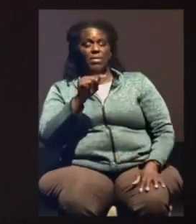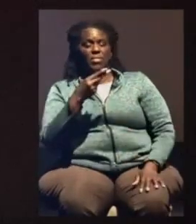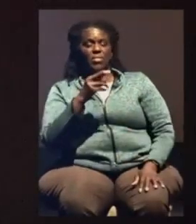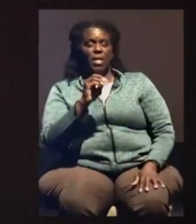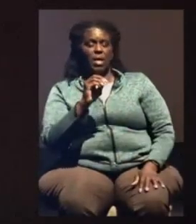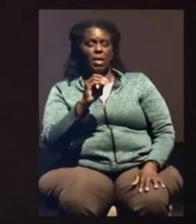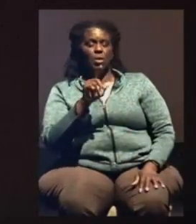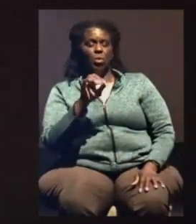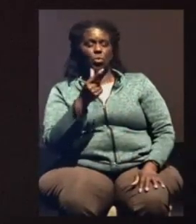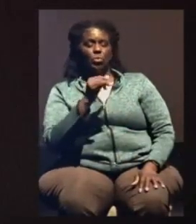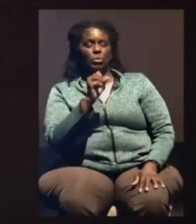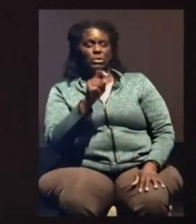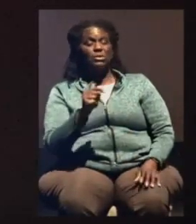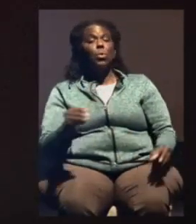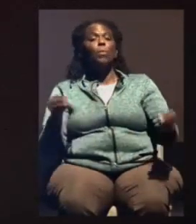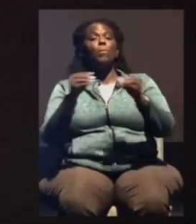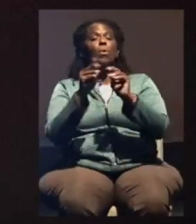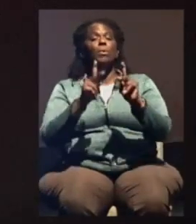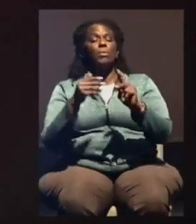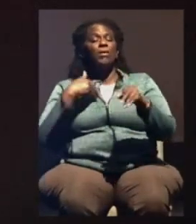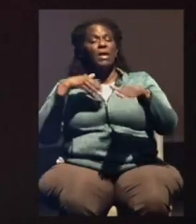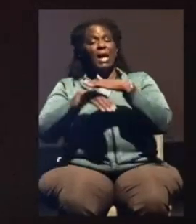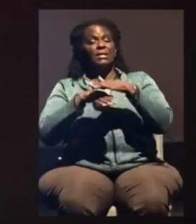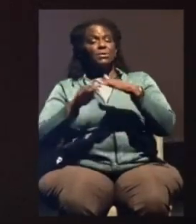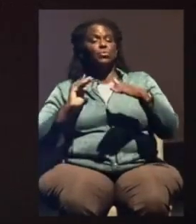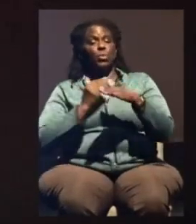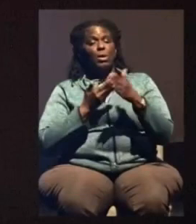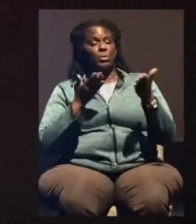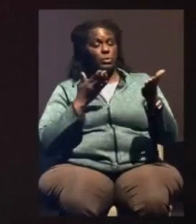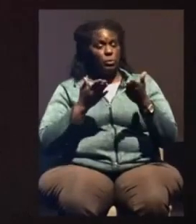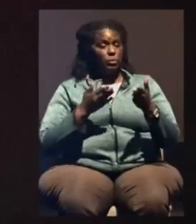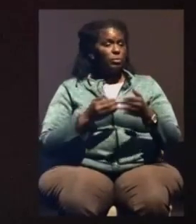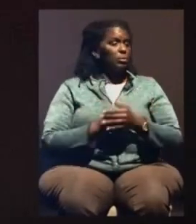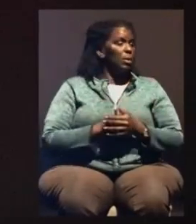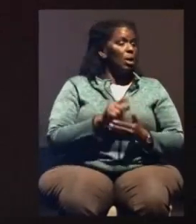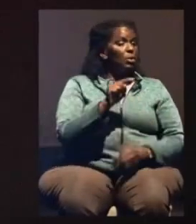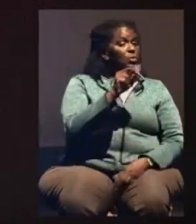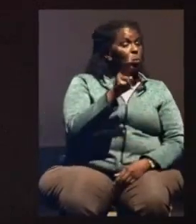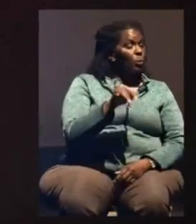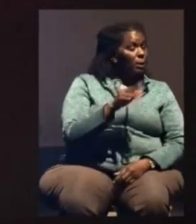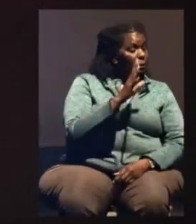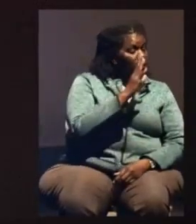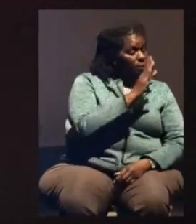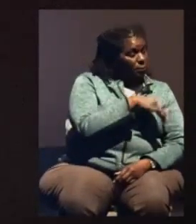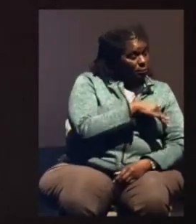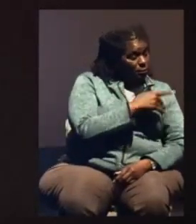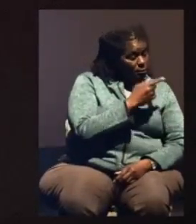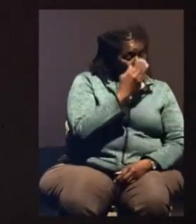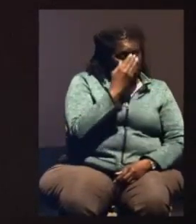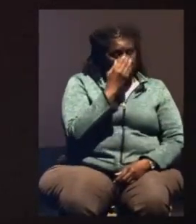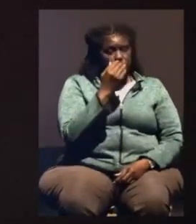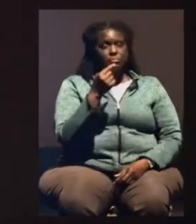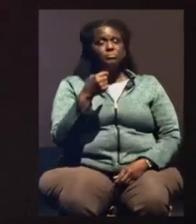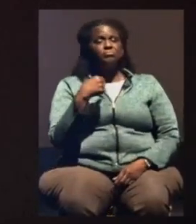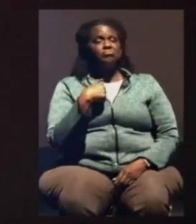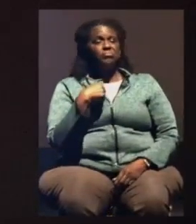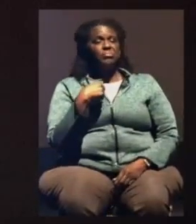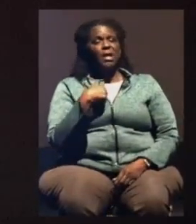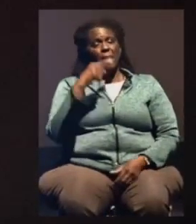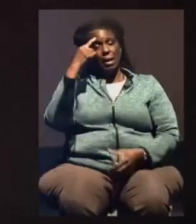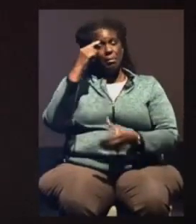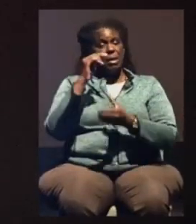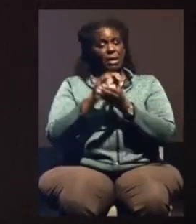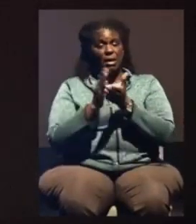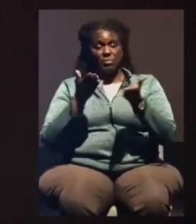individuals will have access to our services. Okay. Tony, what's your main wrap-up message? I believe